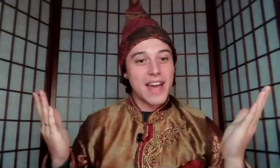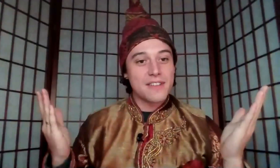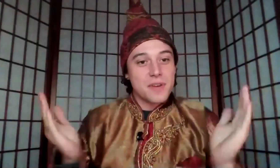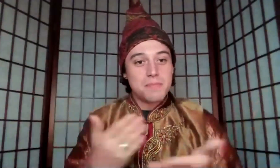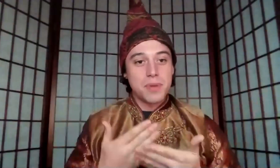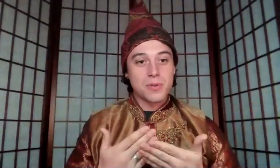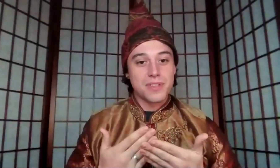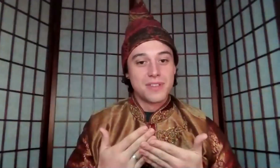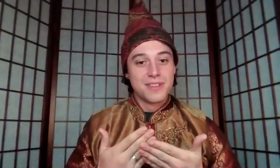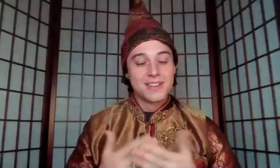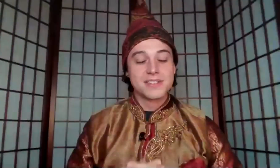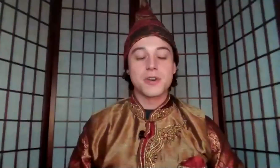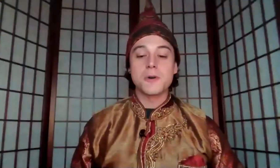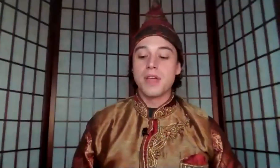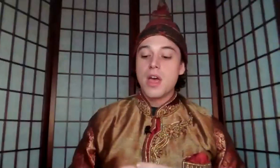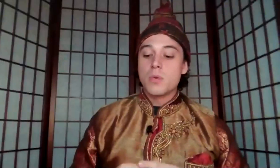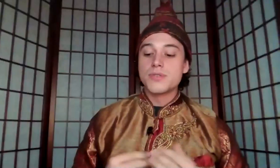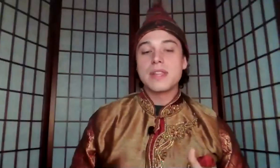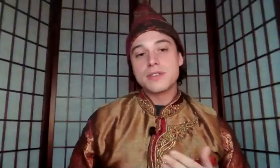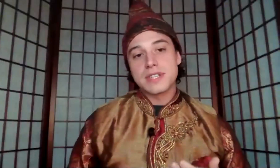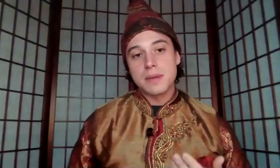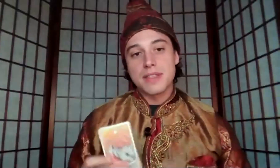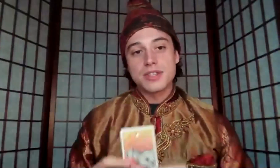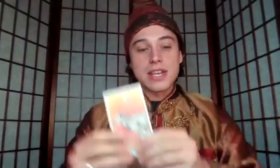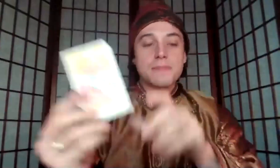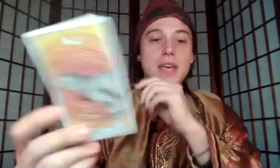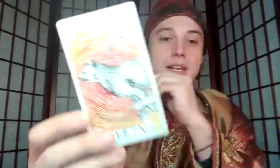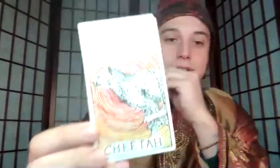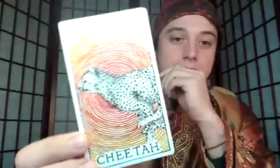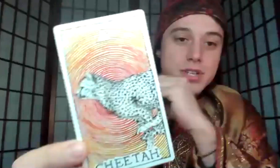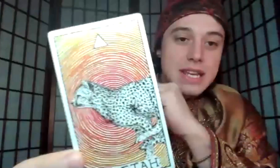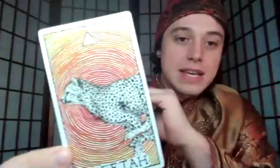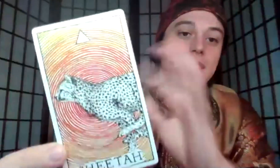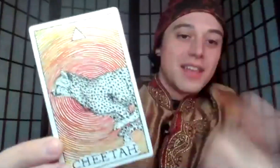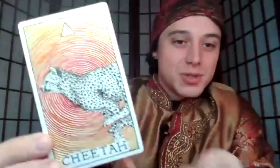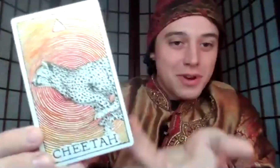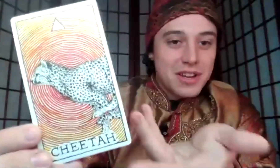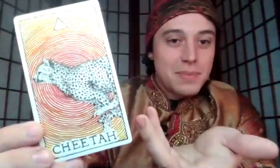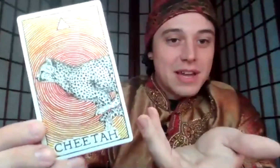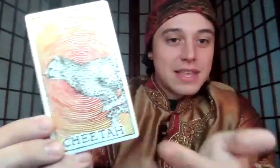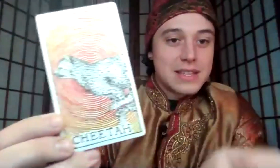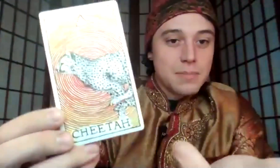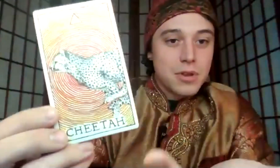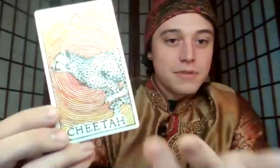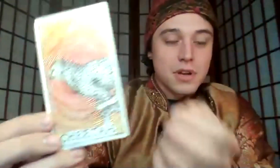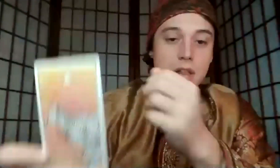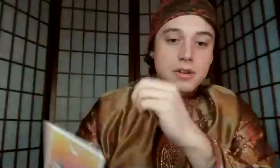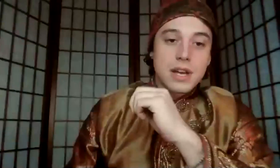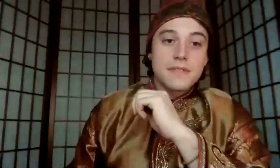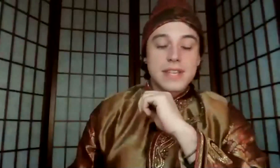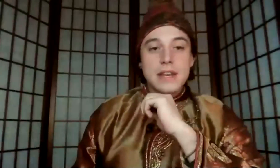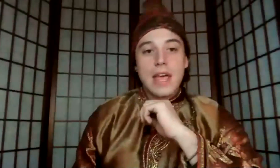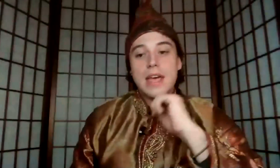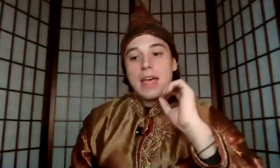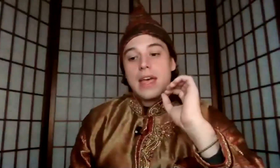why not have both? So, what's really interesting about the cheetah, so the cheetah, surrounded by these beautiful colors